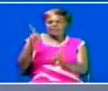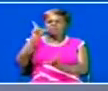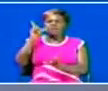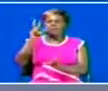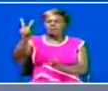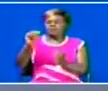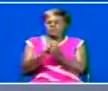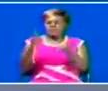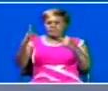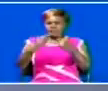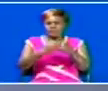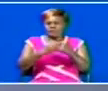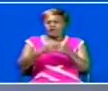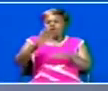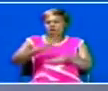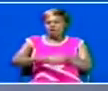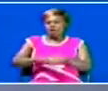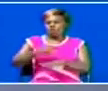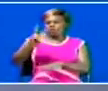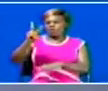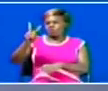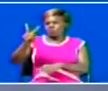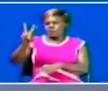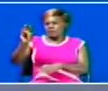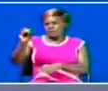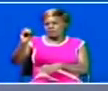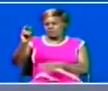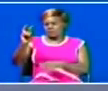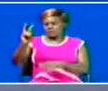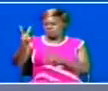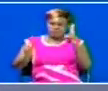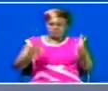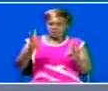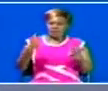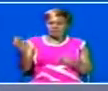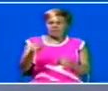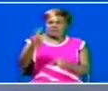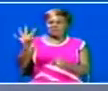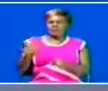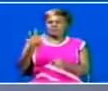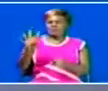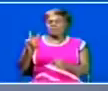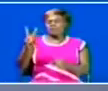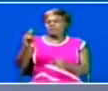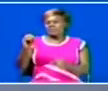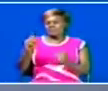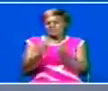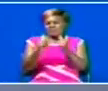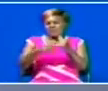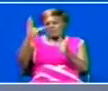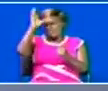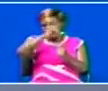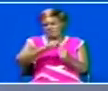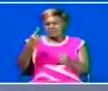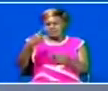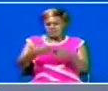the 2018 edition set for the 22nd of April. Kipchoge, the 2016 winner, skipped the race